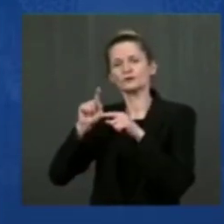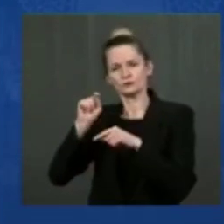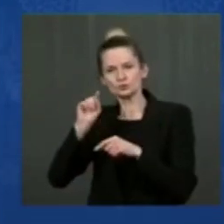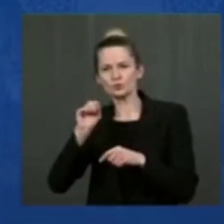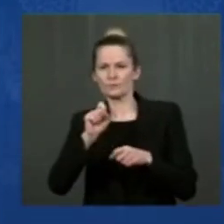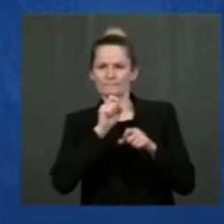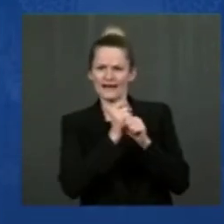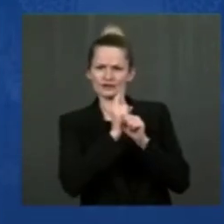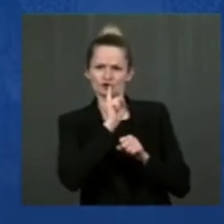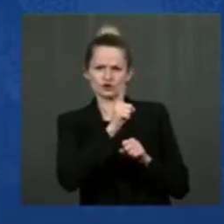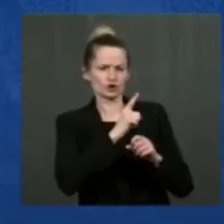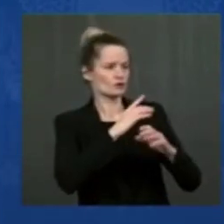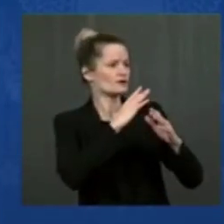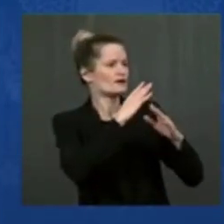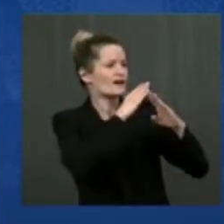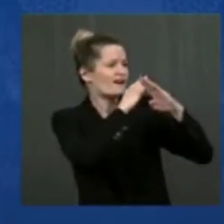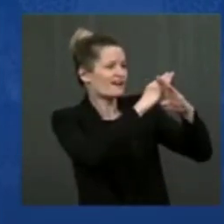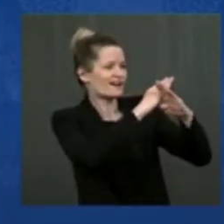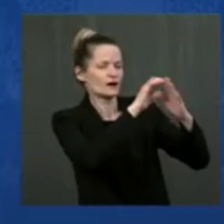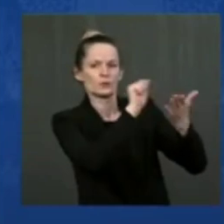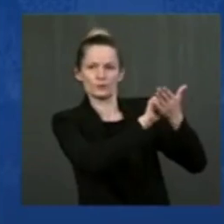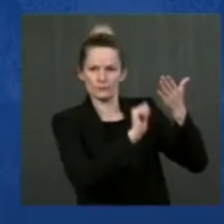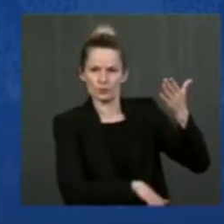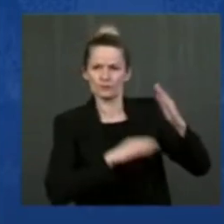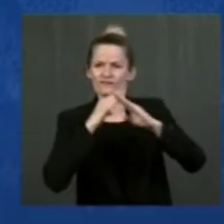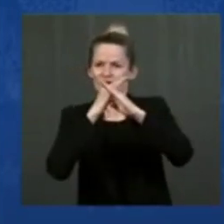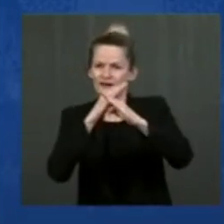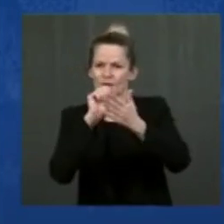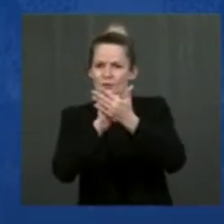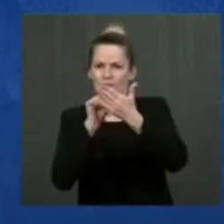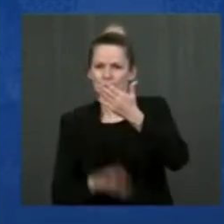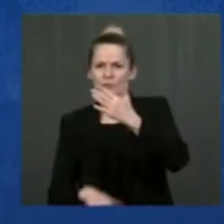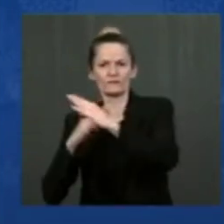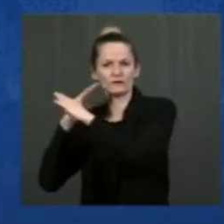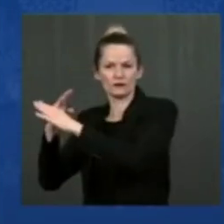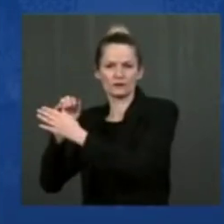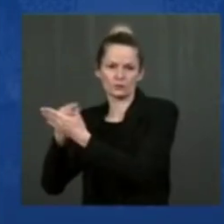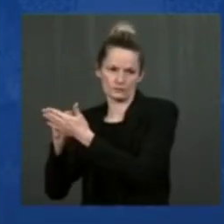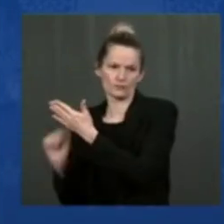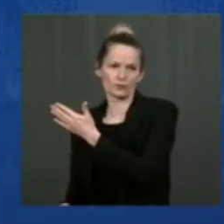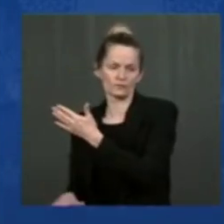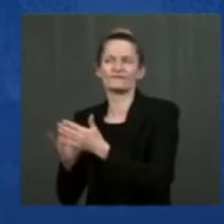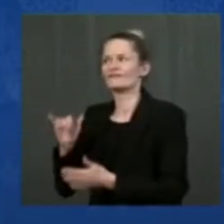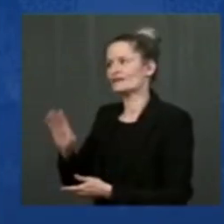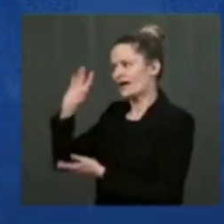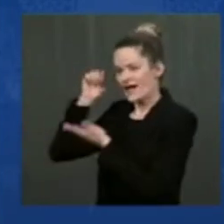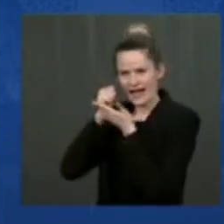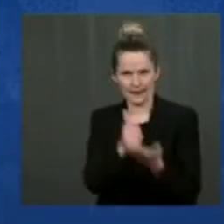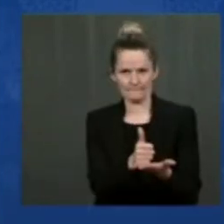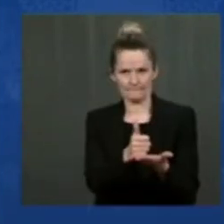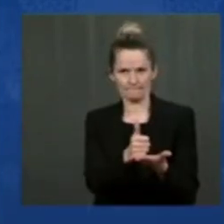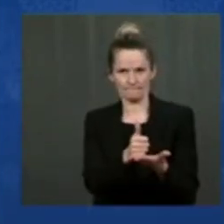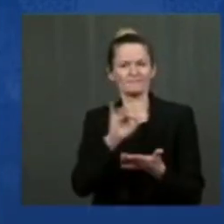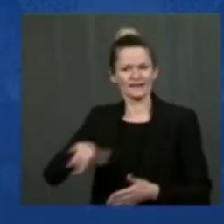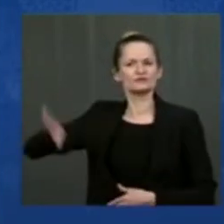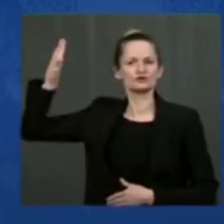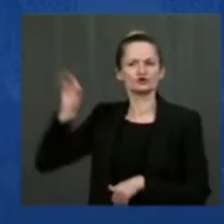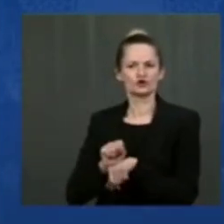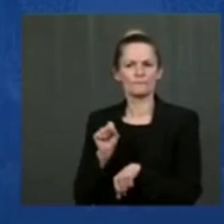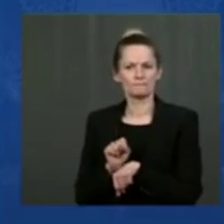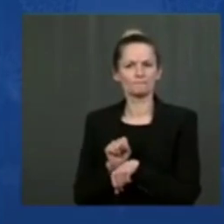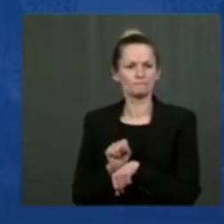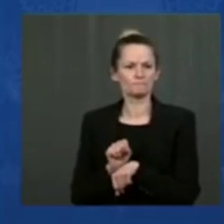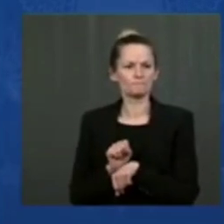need to help them understand why that can be the right choice for them. We know the economic reasons. Union members get higher wages,